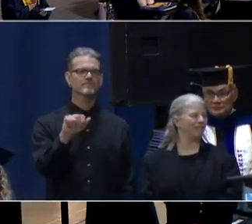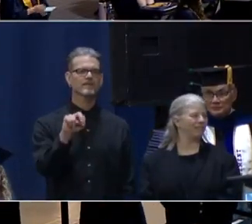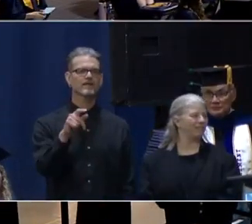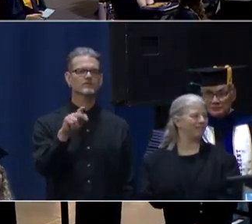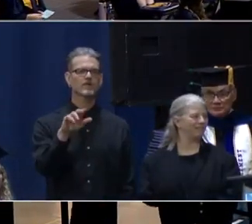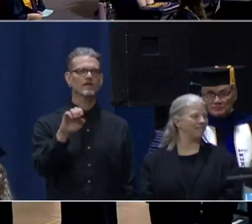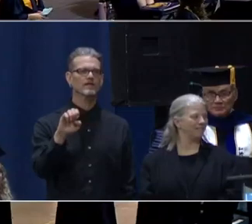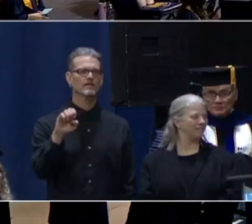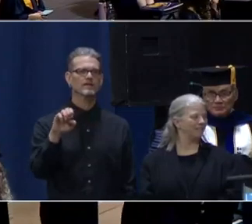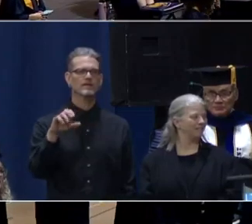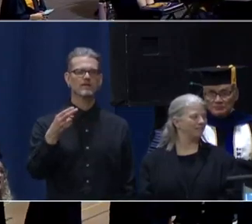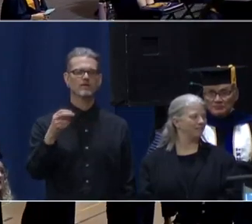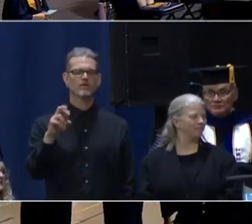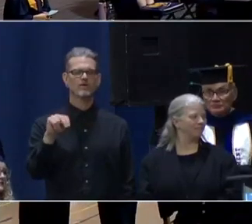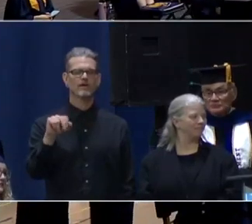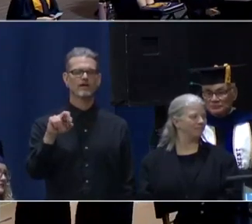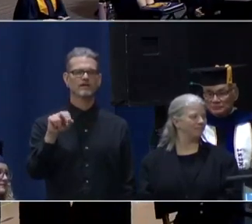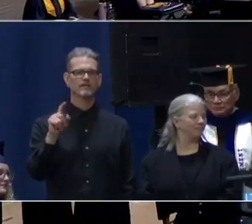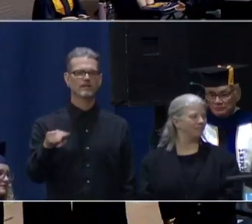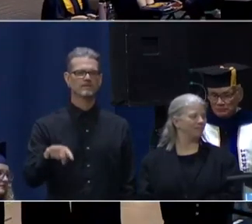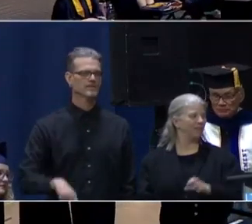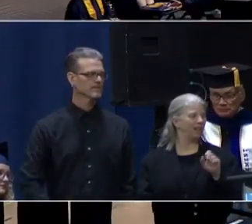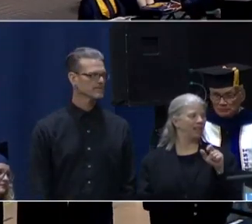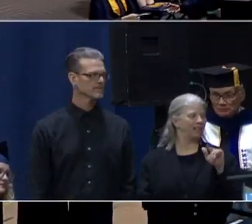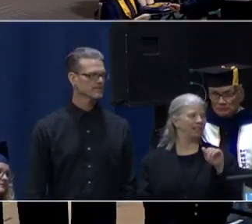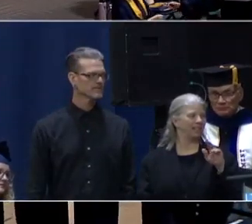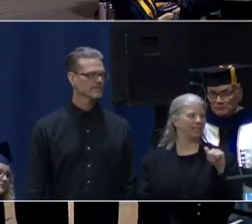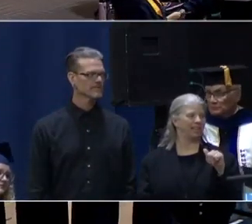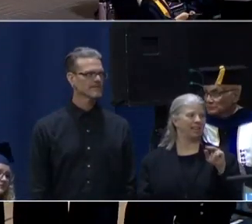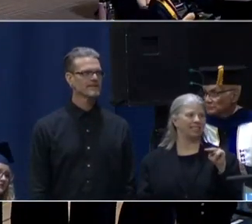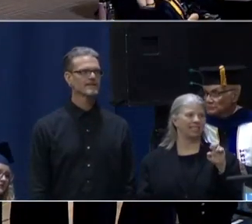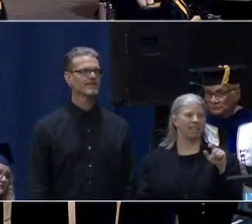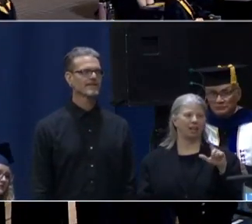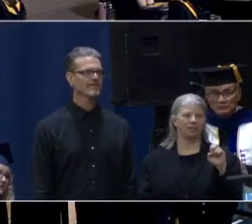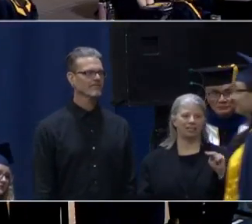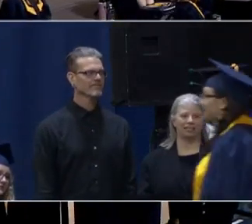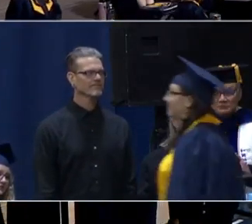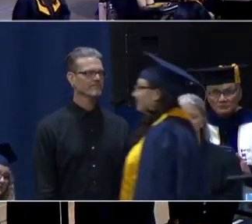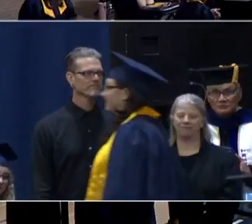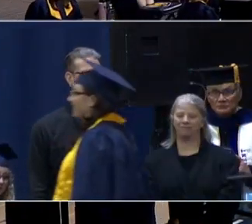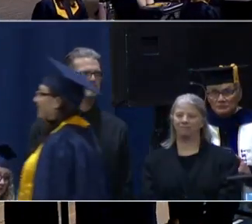Angelique Hernandez. Alina Nelson.